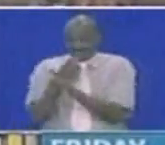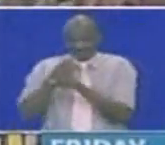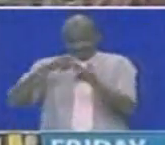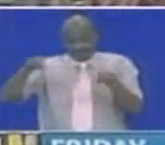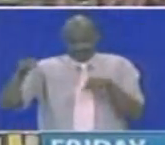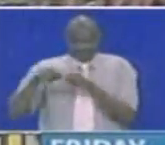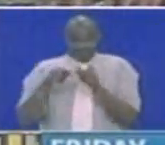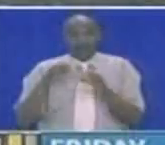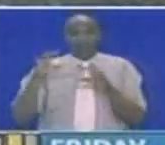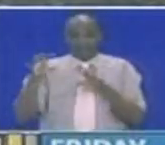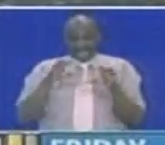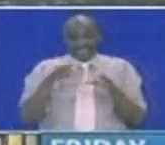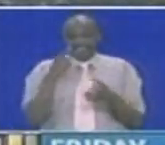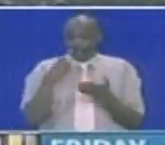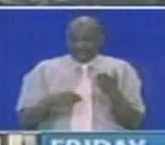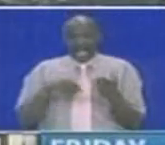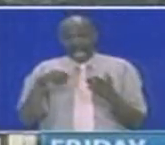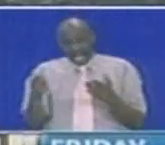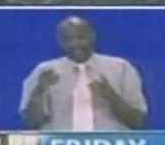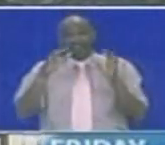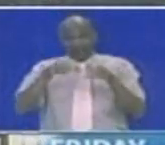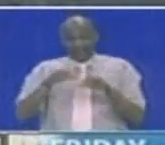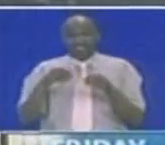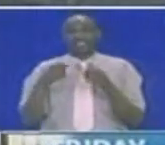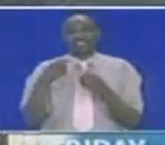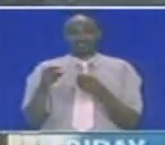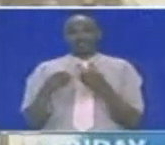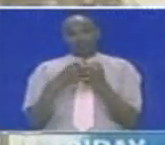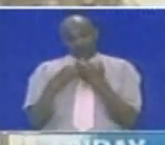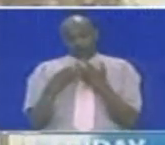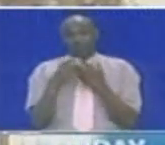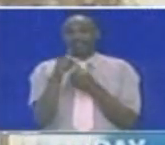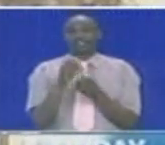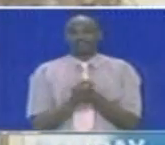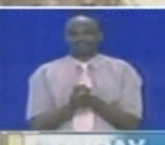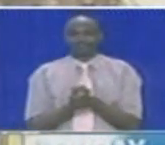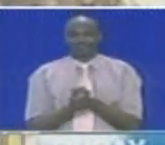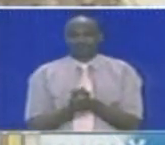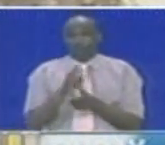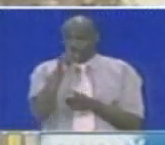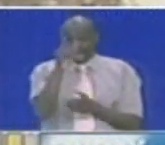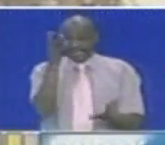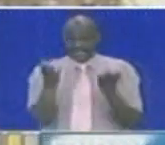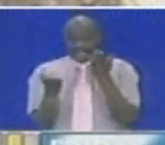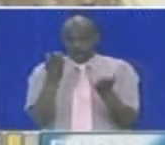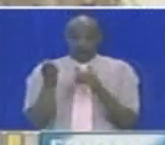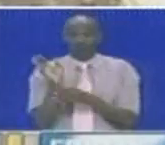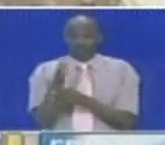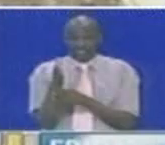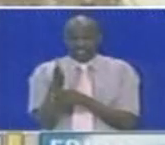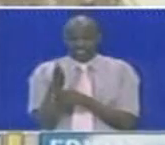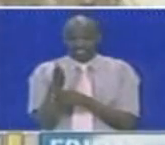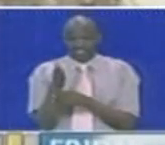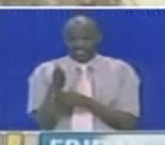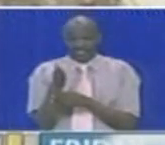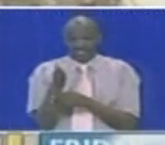ready market has stopped him and other farmers in the region from growing their business. Kilo moja. Ya samaki tuseme